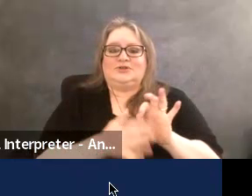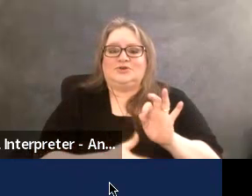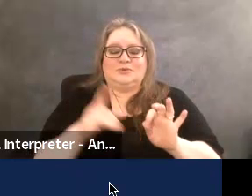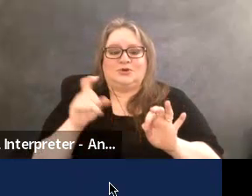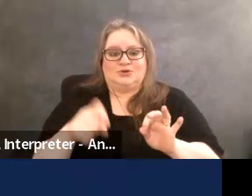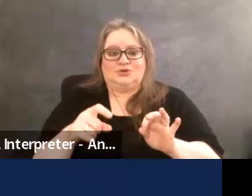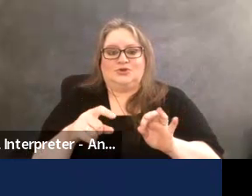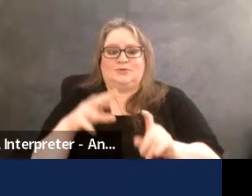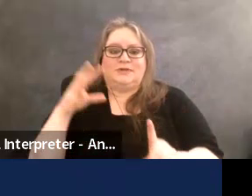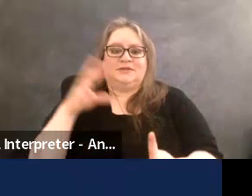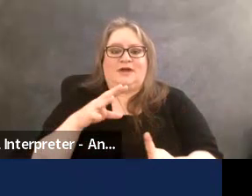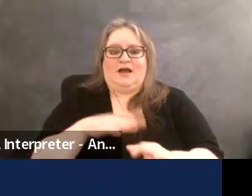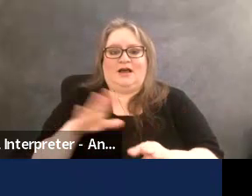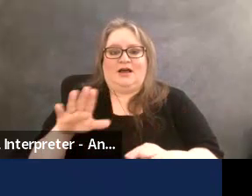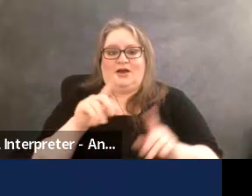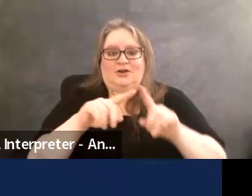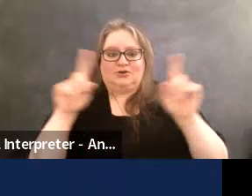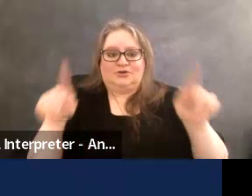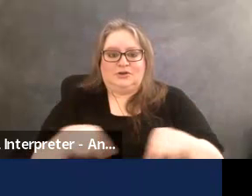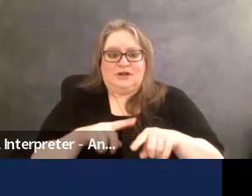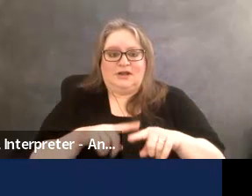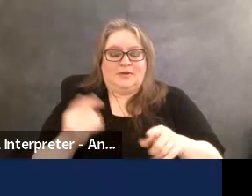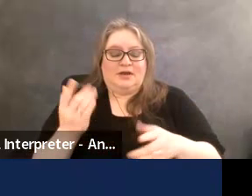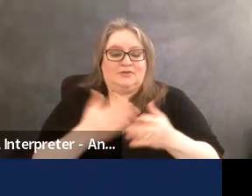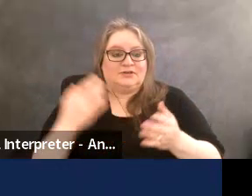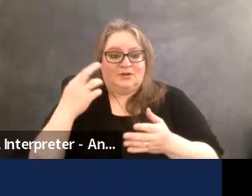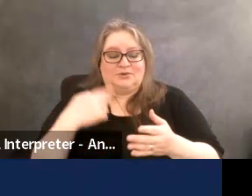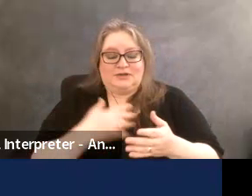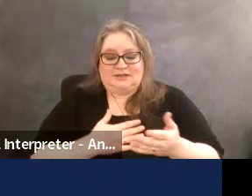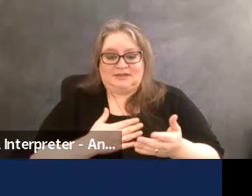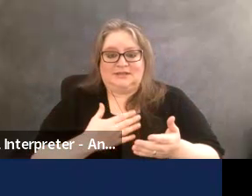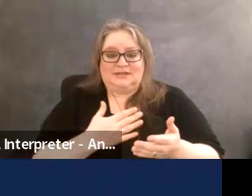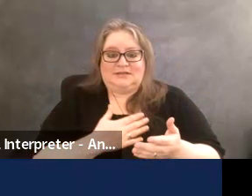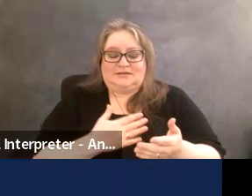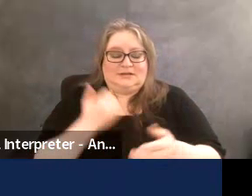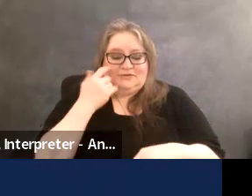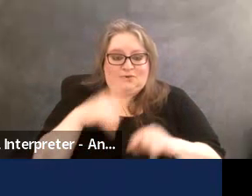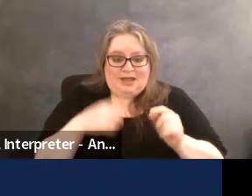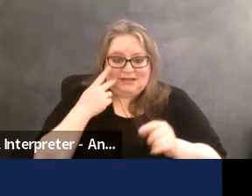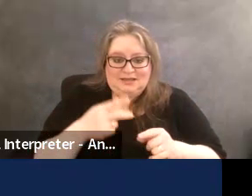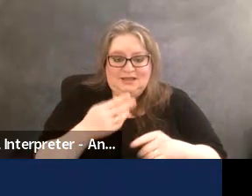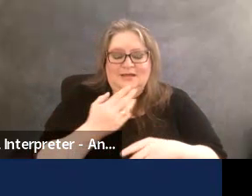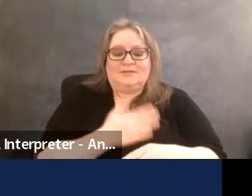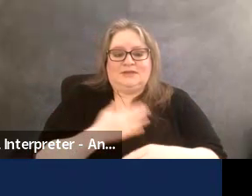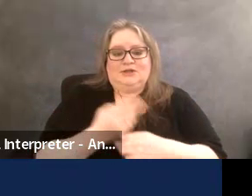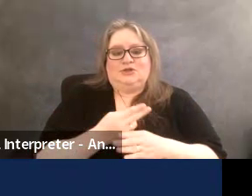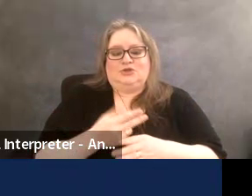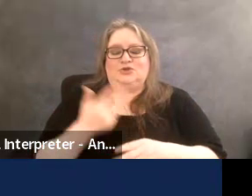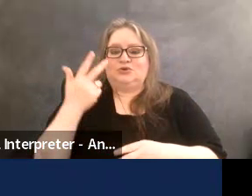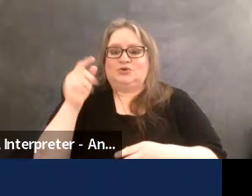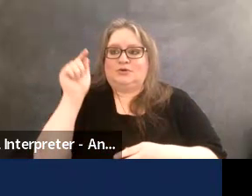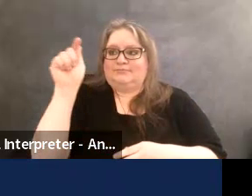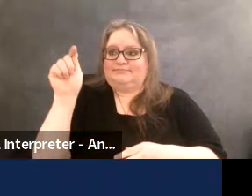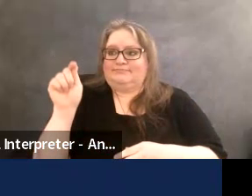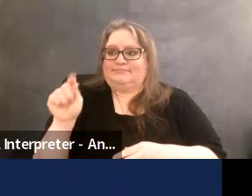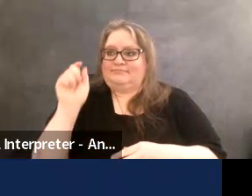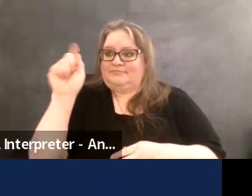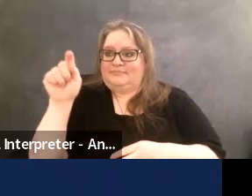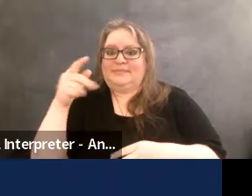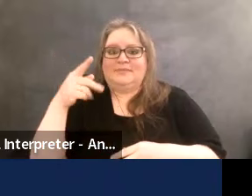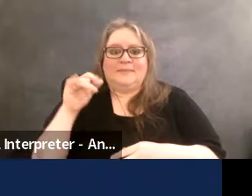be spotlit on your screen, but if for some reason you can't see them, please use the 3 dots in the upper right of your video screen to pin them as